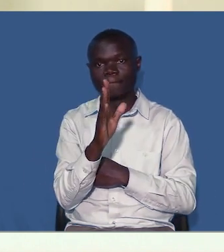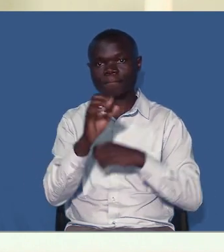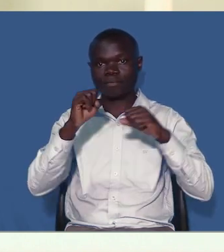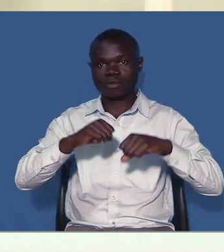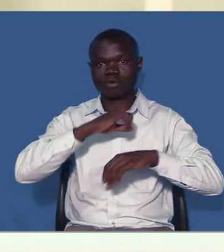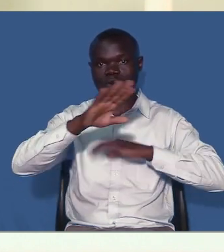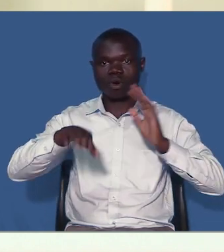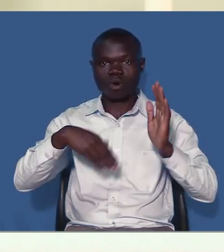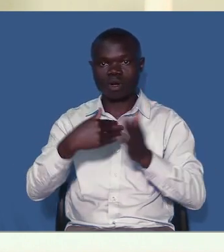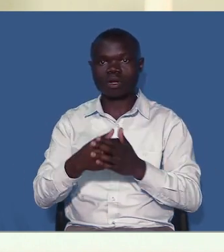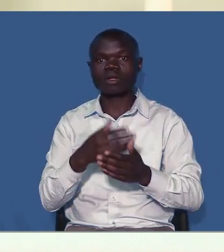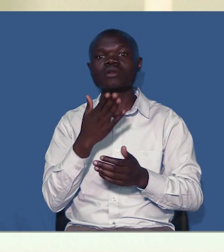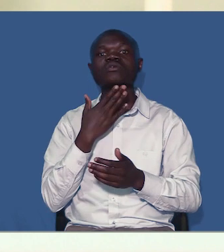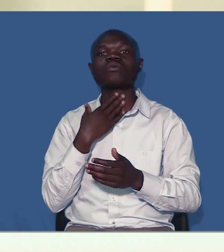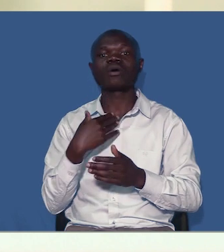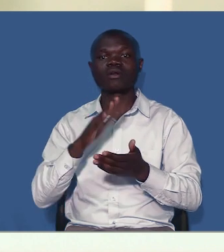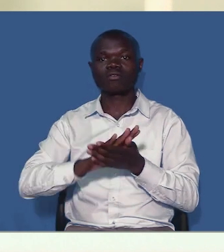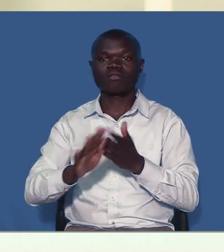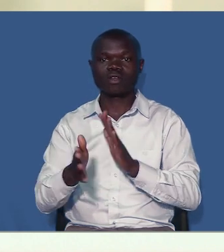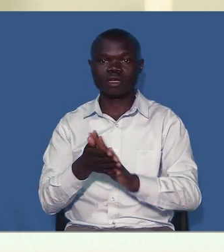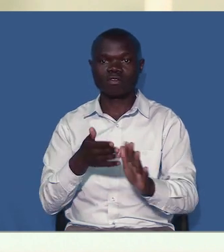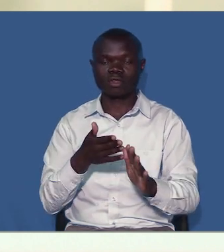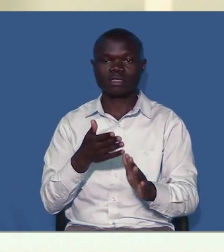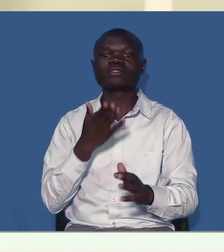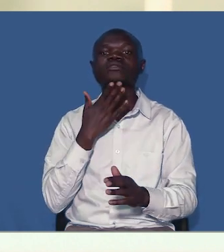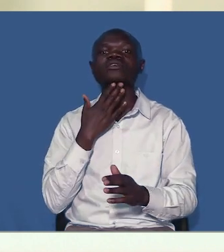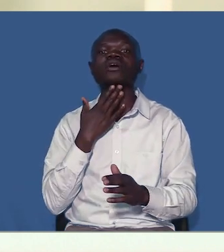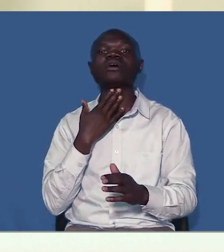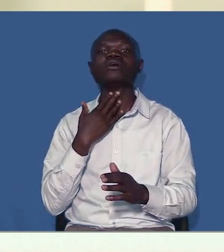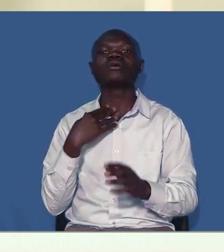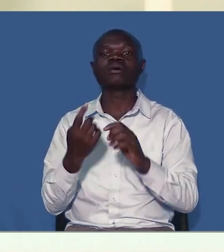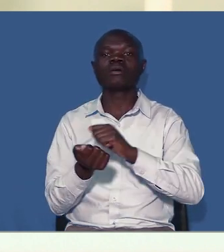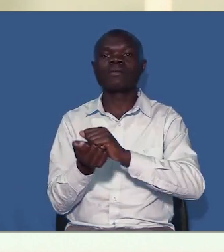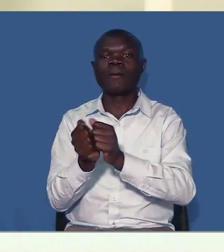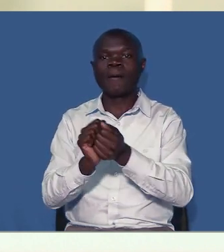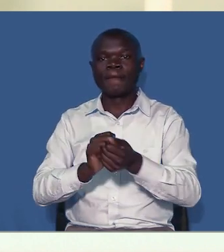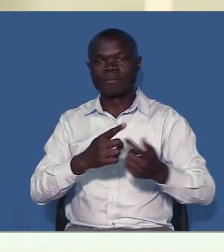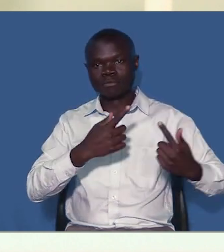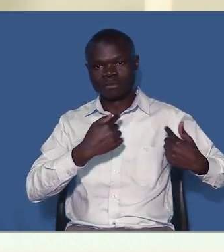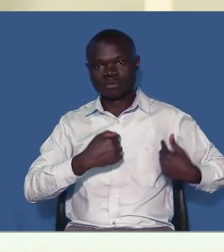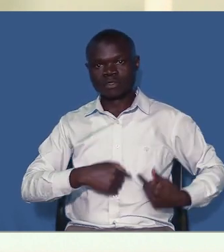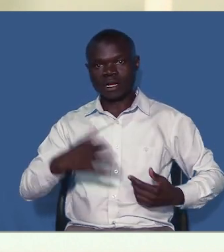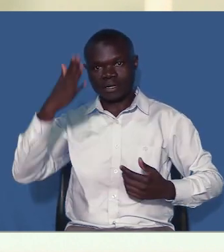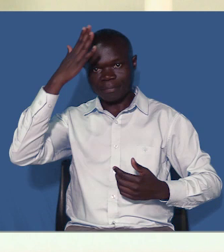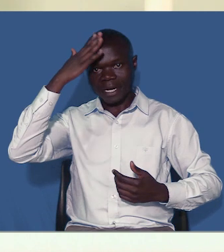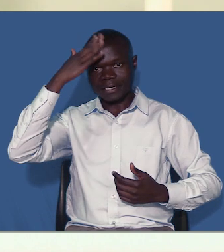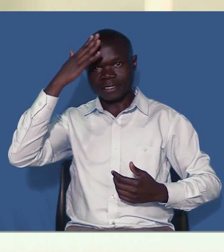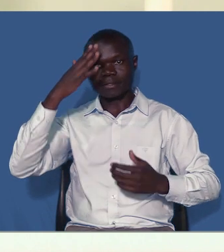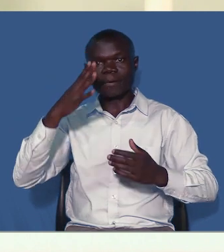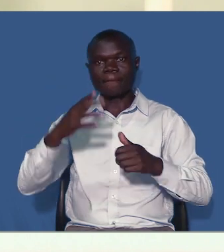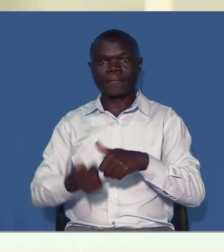need forgiveness, and desiring the transformation of our hearts and mind.